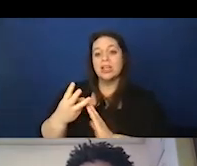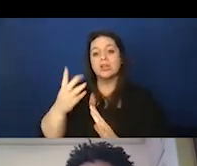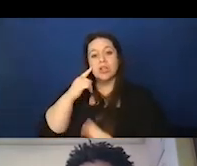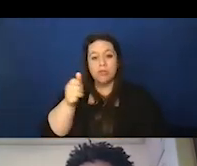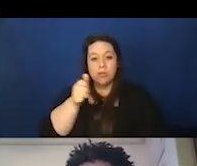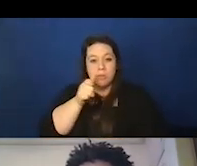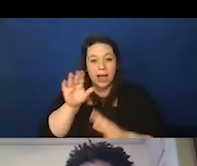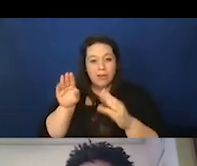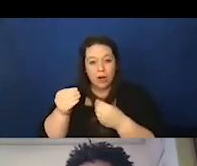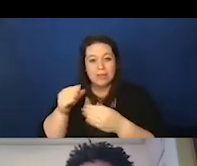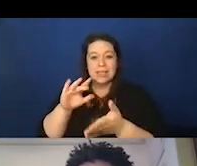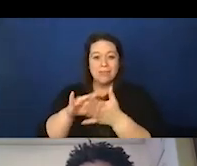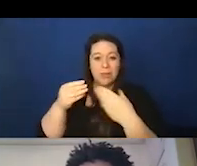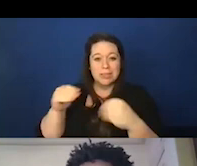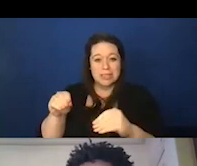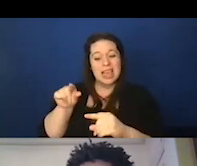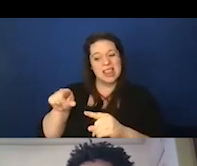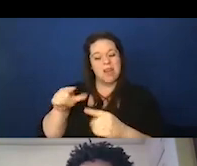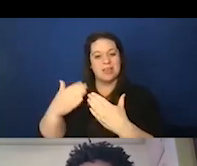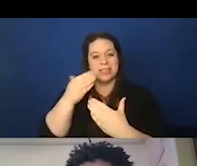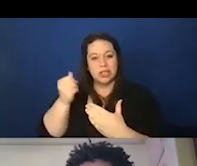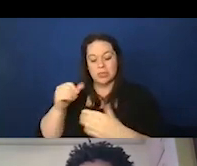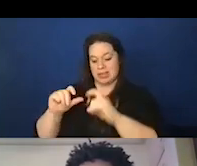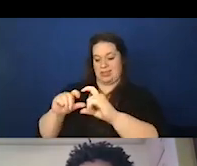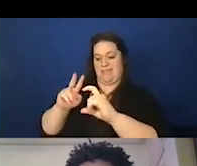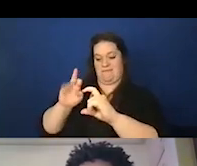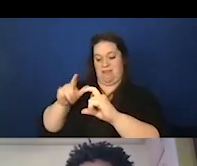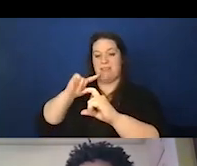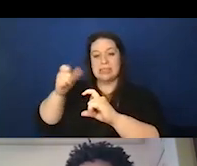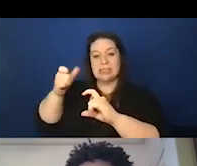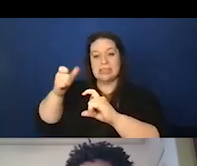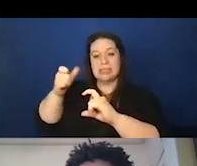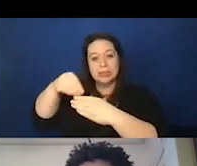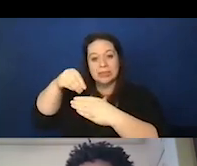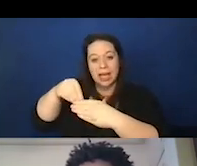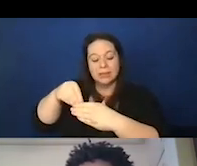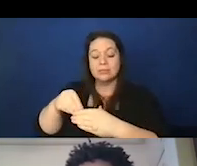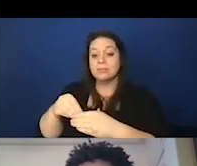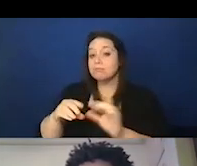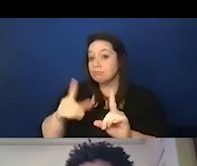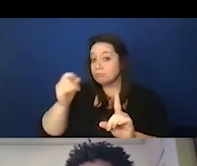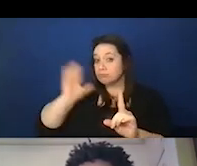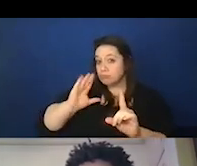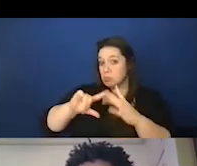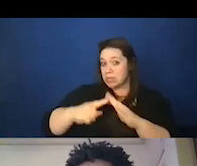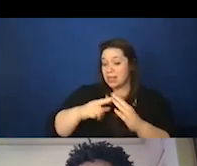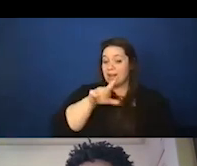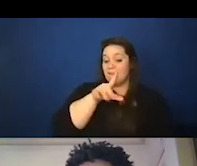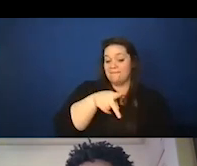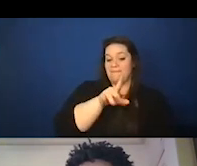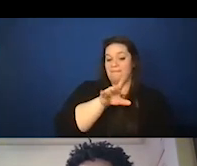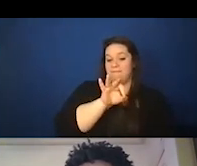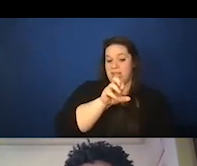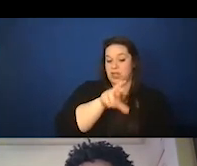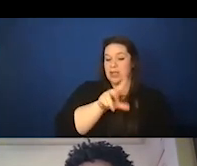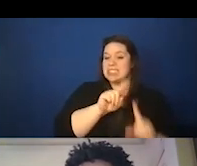offices and pharmacies, that's going to be an easier delivery model. Mhm. The Pfizer in the beginning, had a different distribution